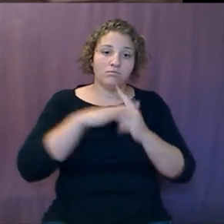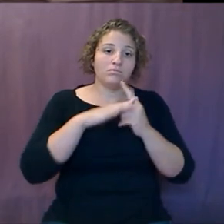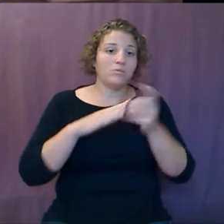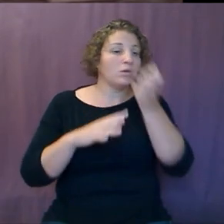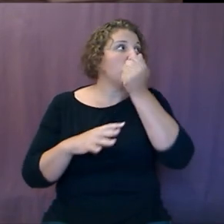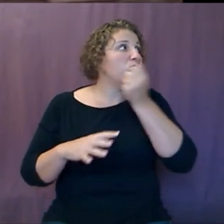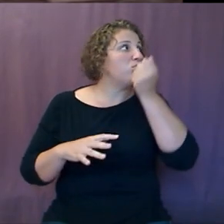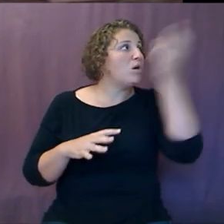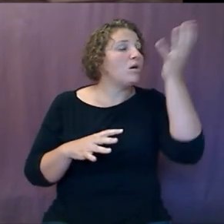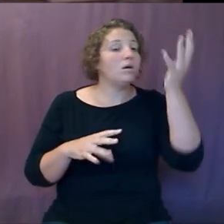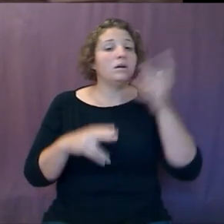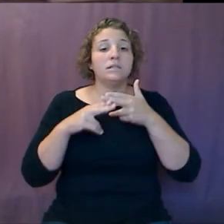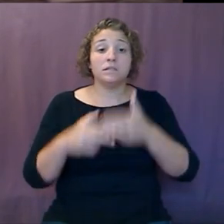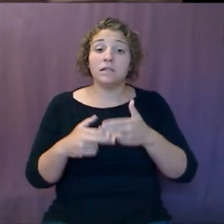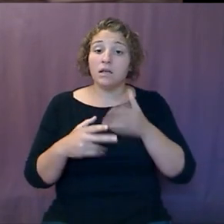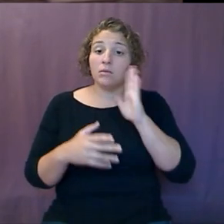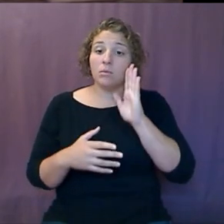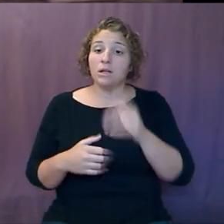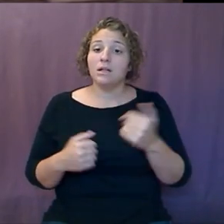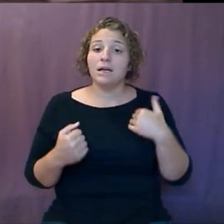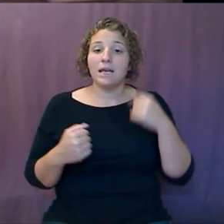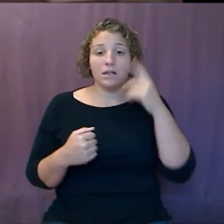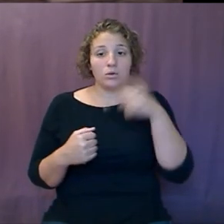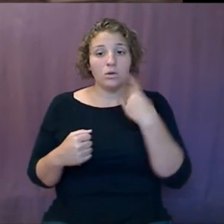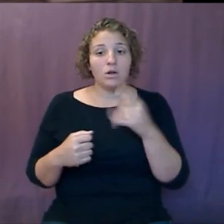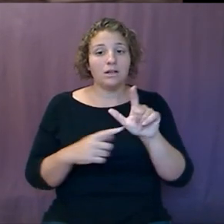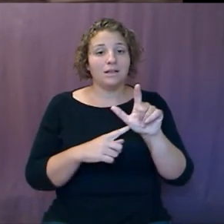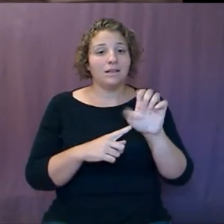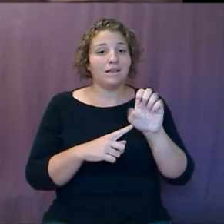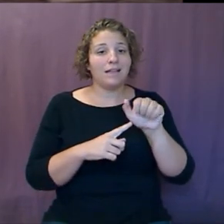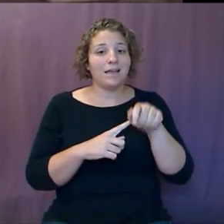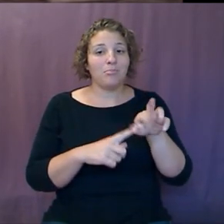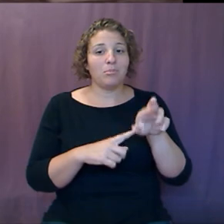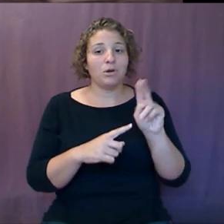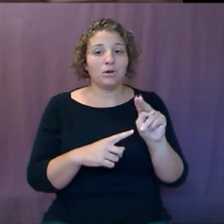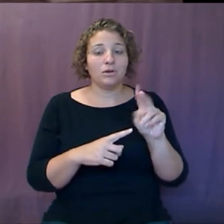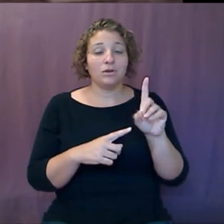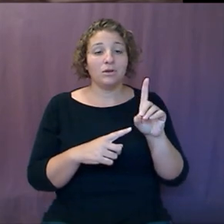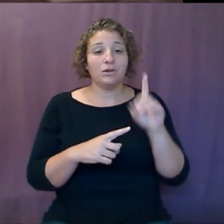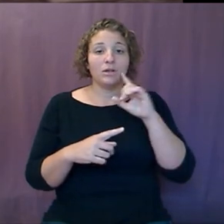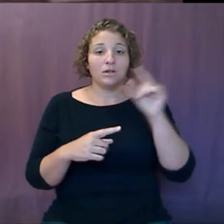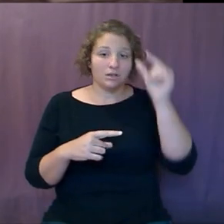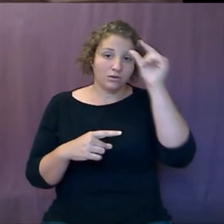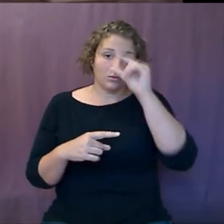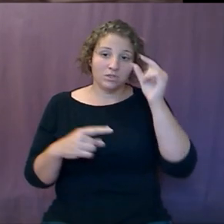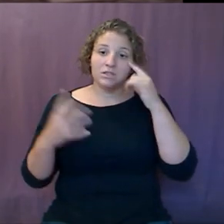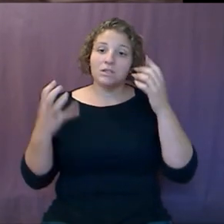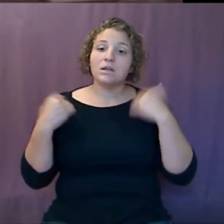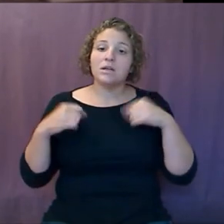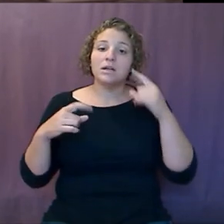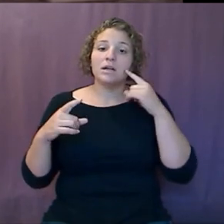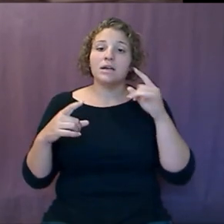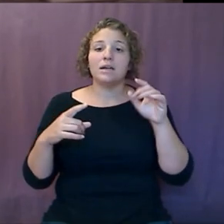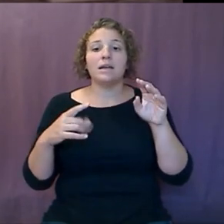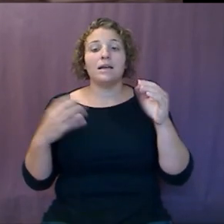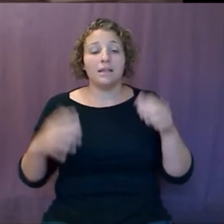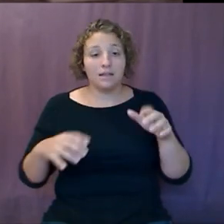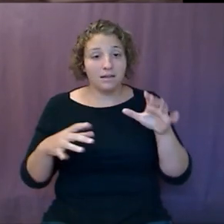saw was like unto a leopard Grecian influence and his feet were like the feet of a bear Medo-Persian influence we've already been through this repeatedly